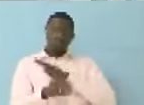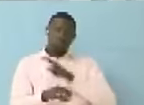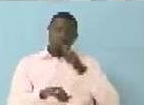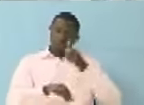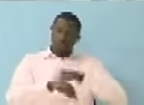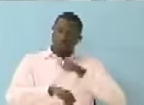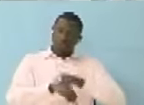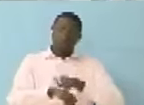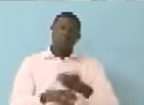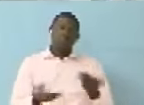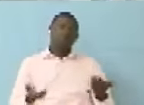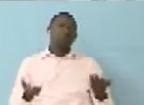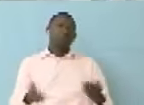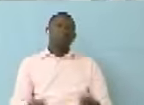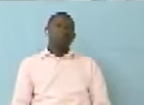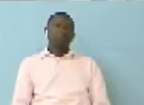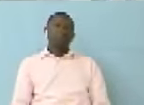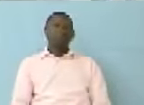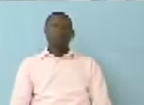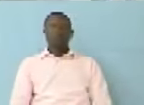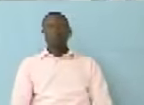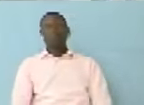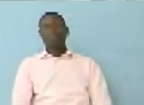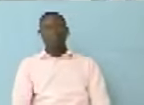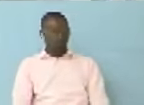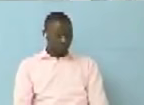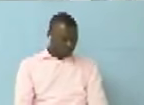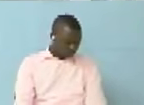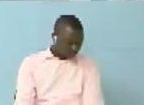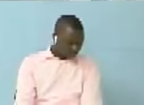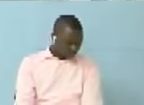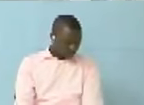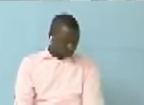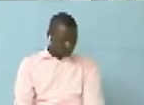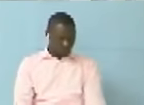Alia Jibe, Fotonia, Ning, Yatajirea, the Bang, Fema